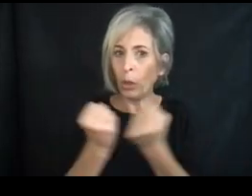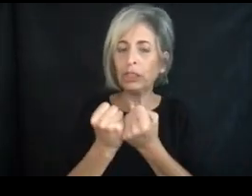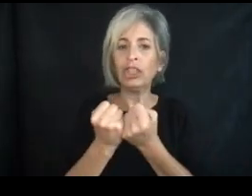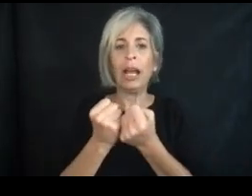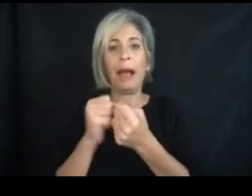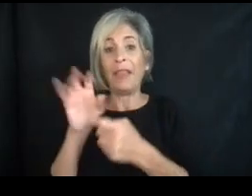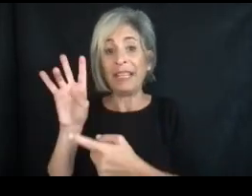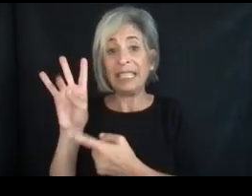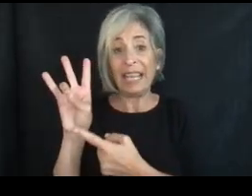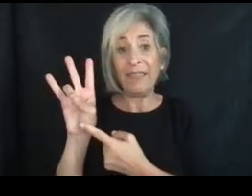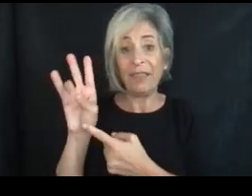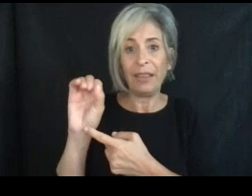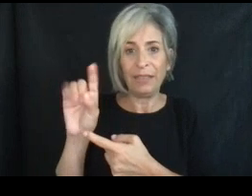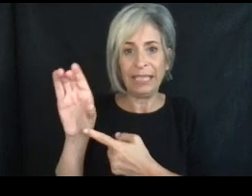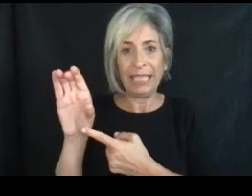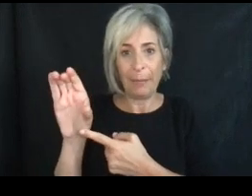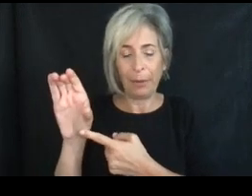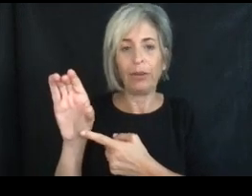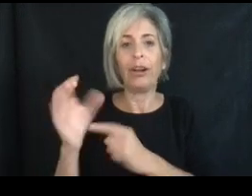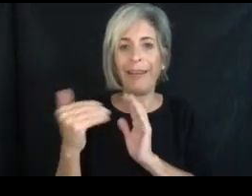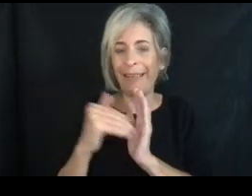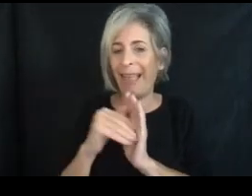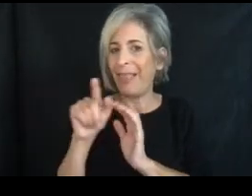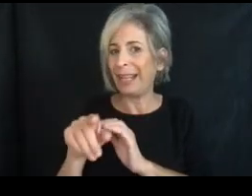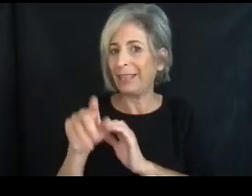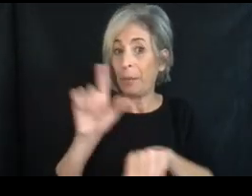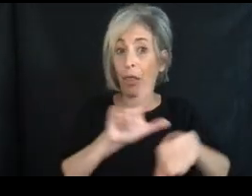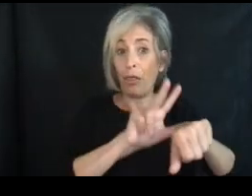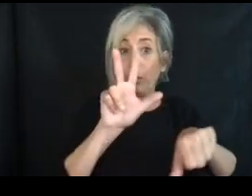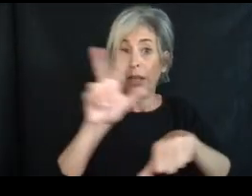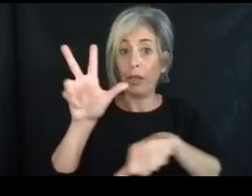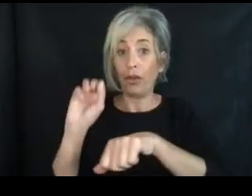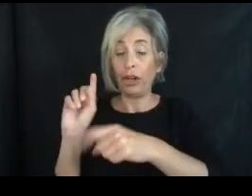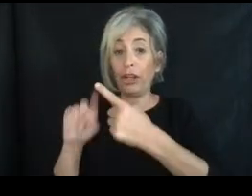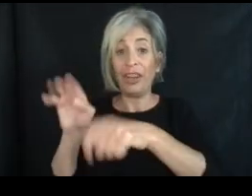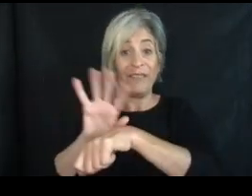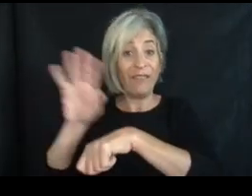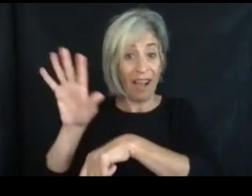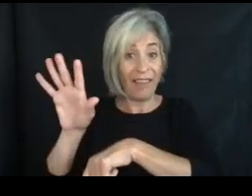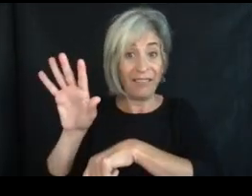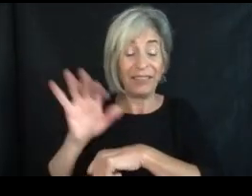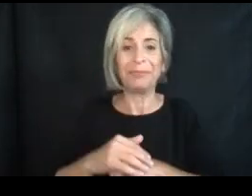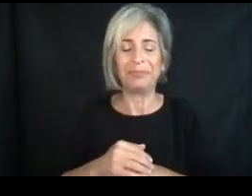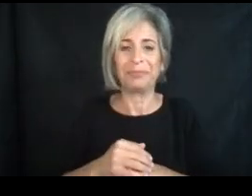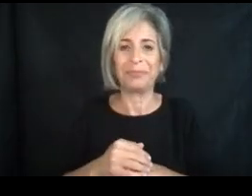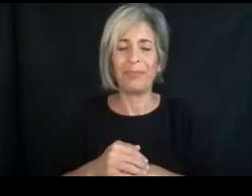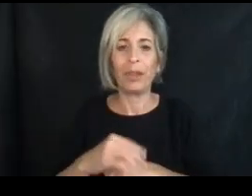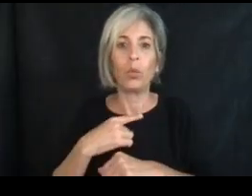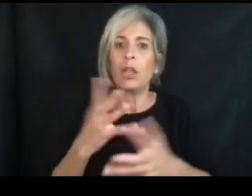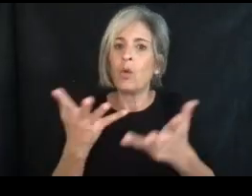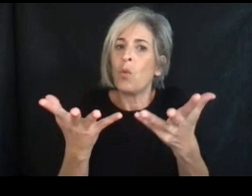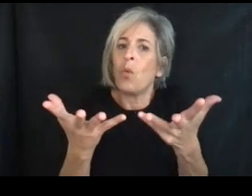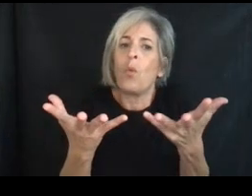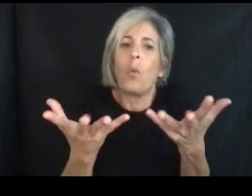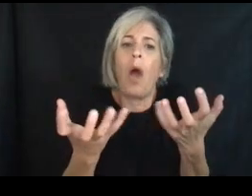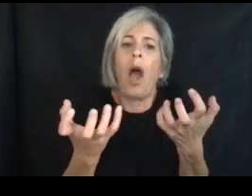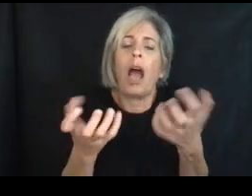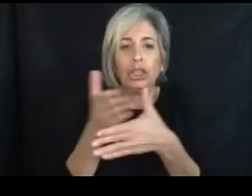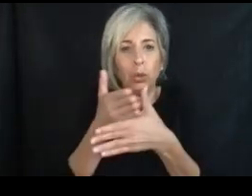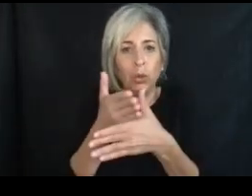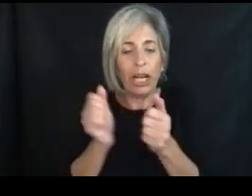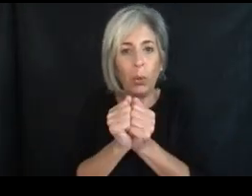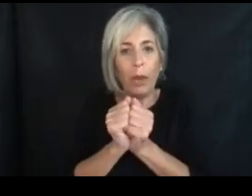7th of December. Again, that's going to be from 3:30 to 5. We really want to share that with